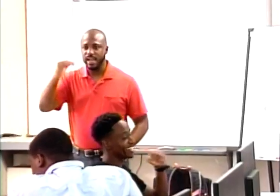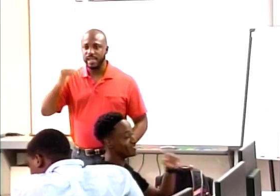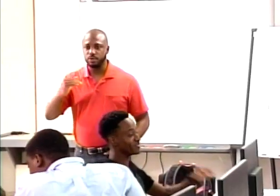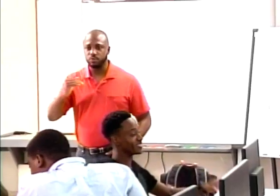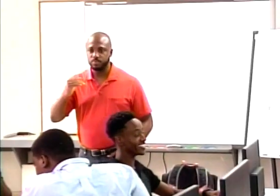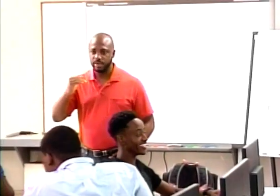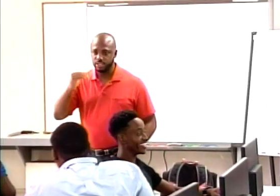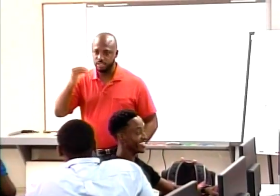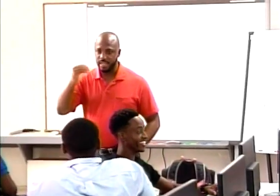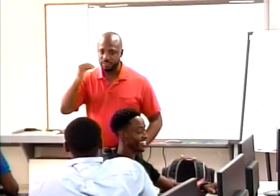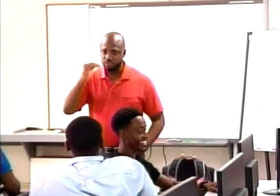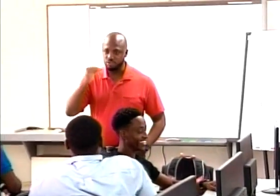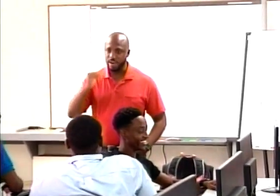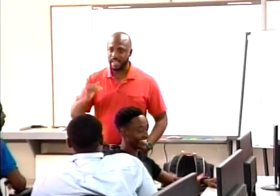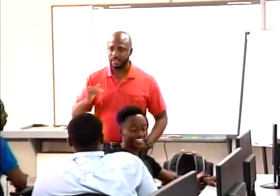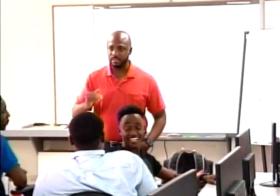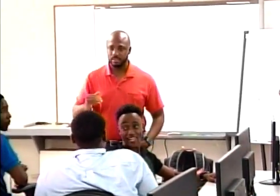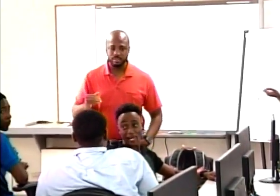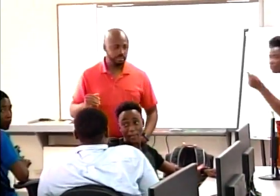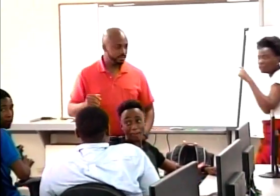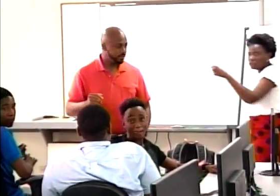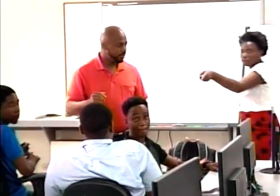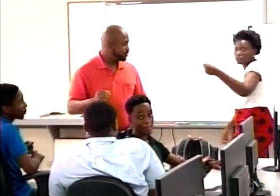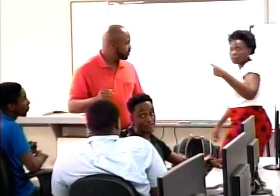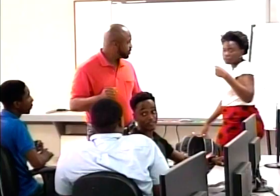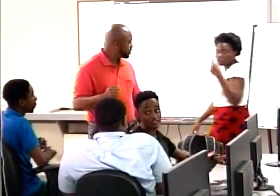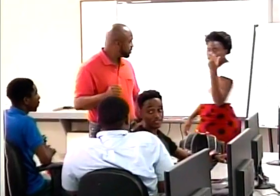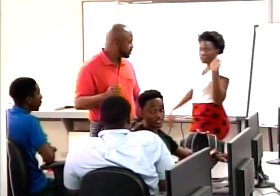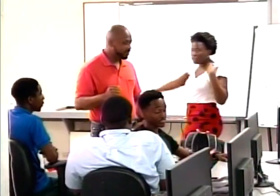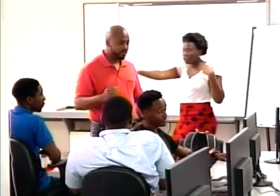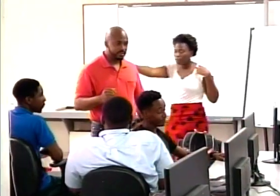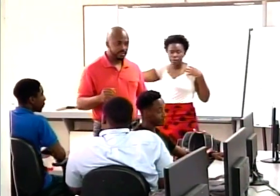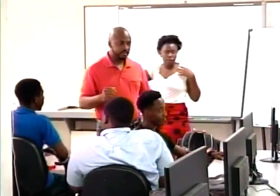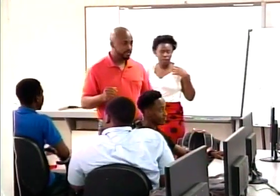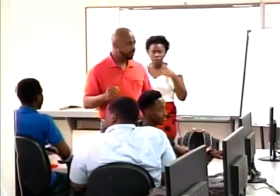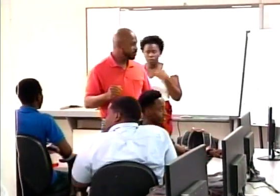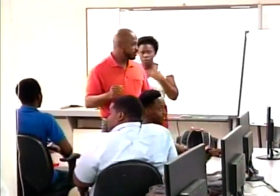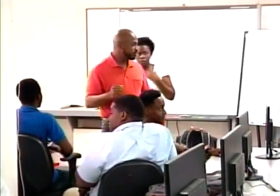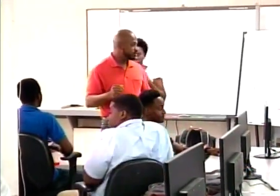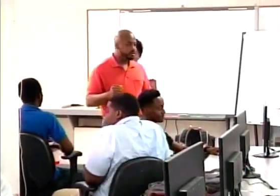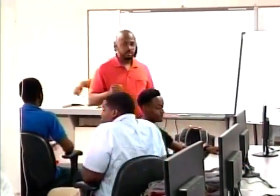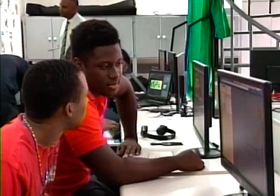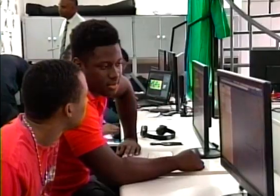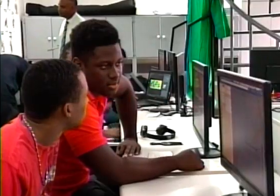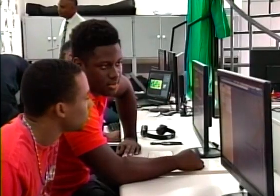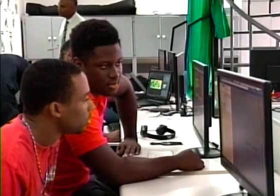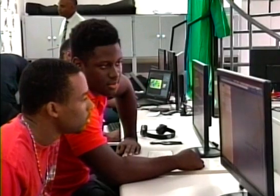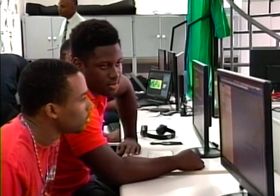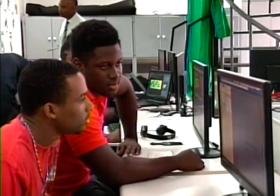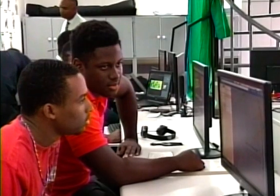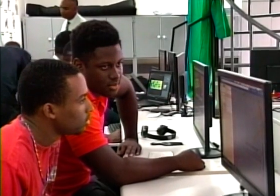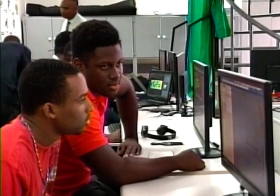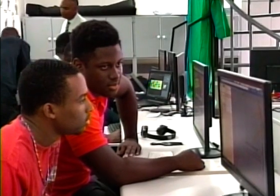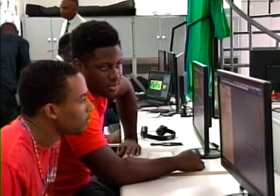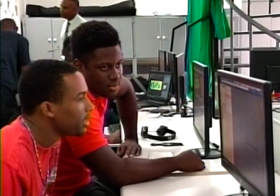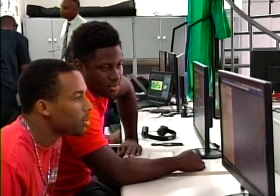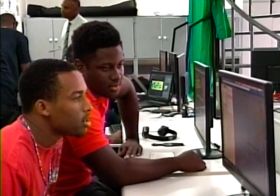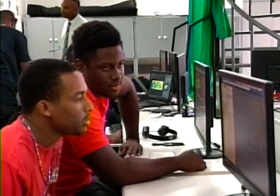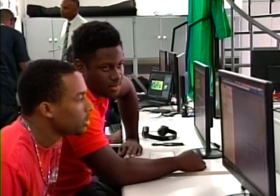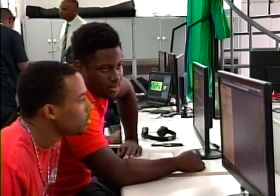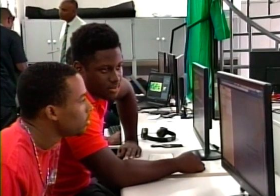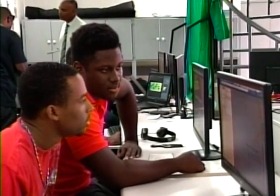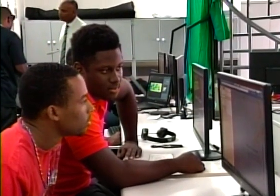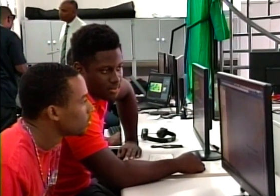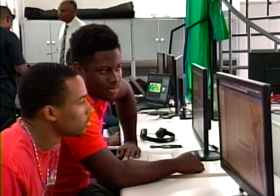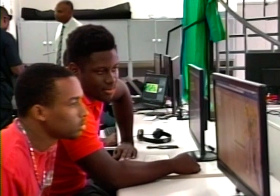The 2-month project began on May 30th and the training is being conducted at the Education Ministry. It's a collaborative effort